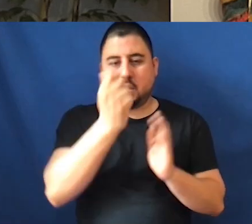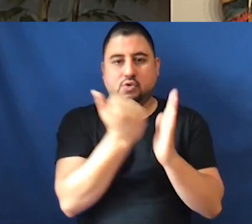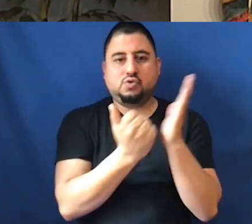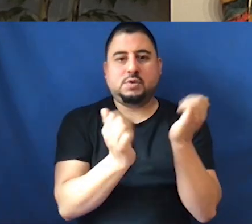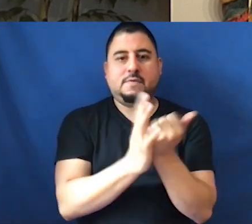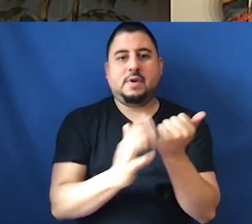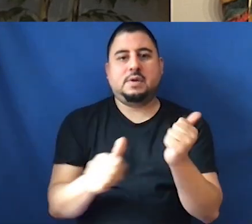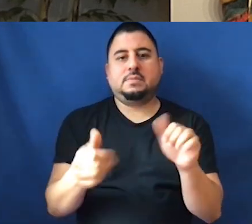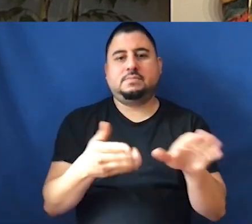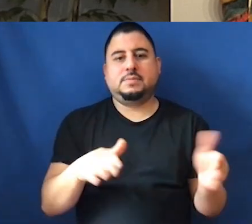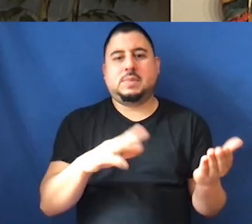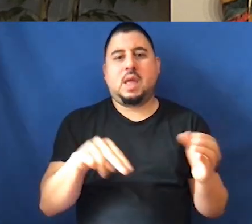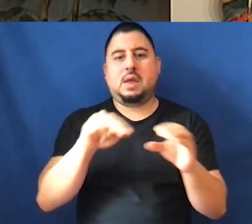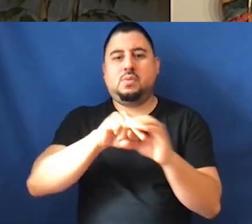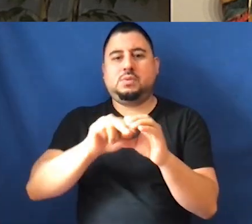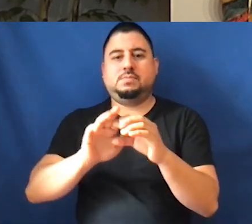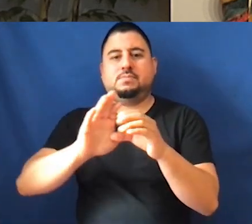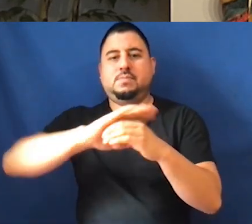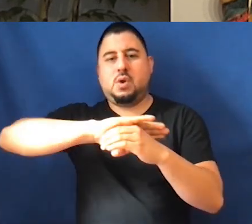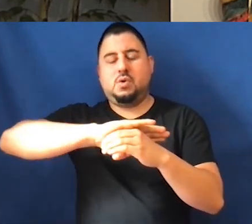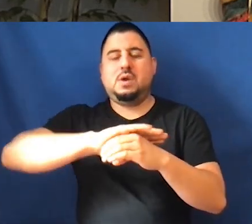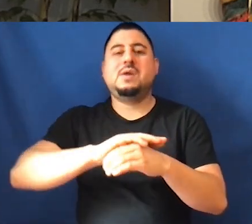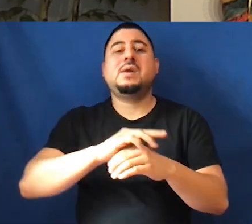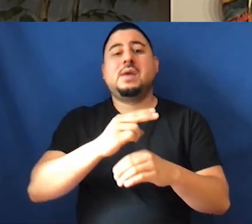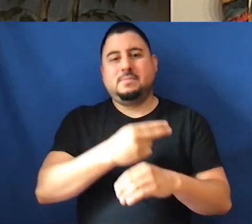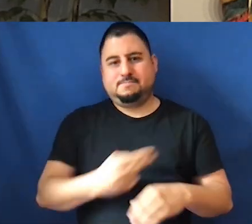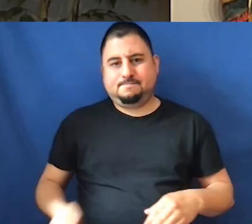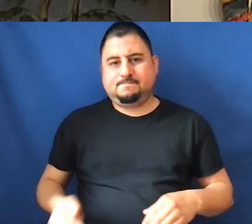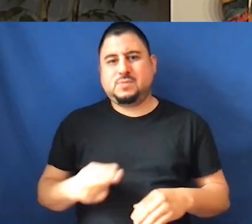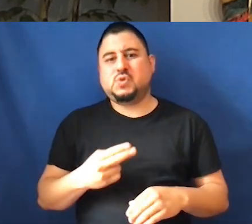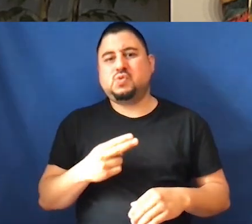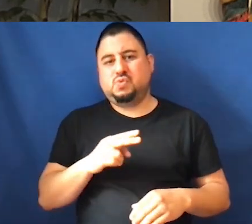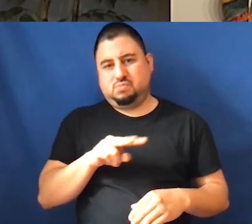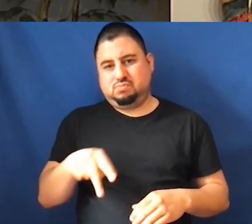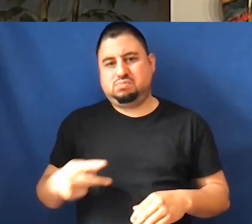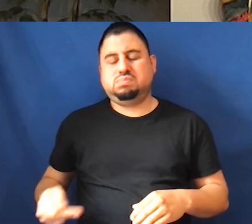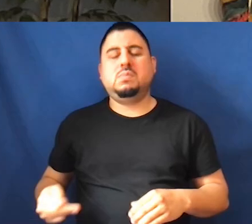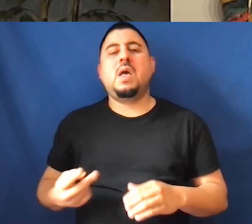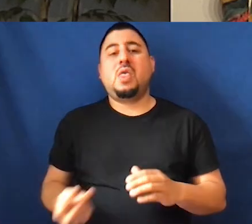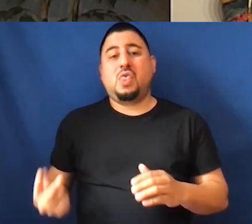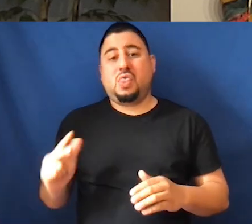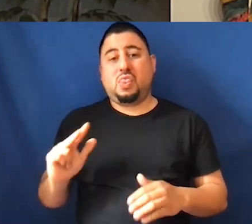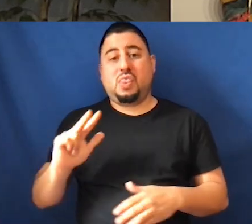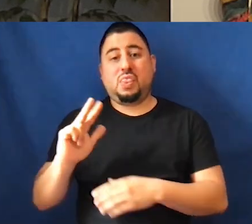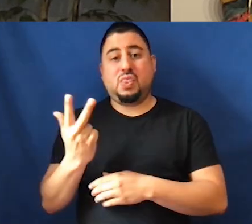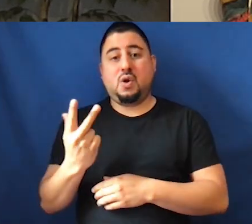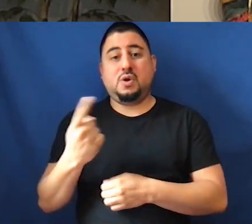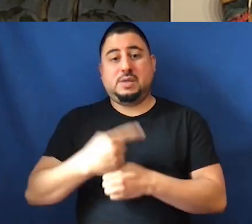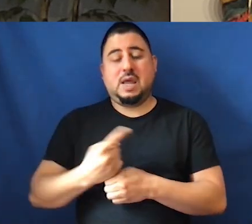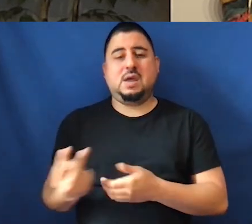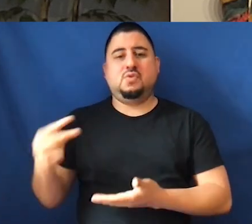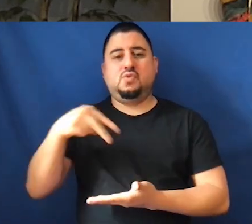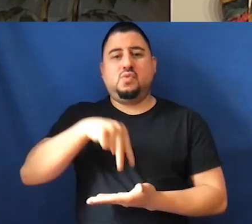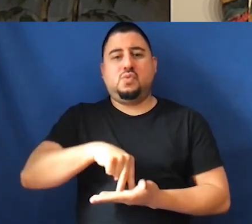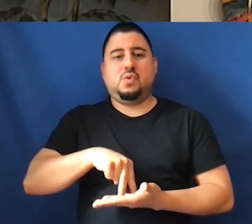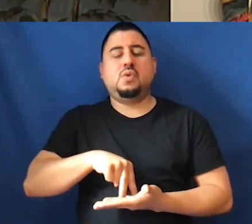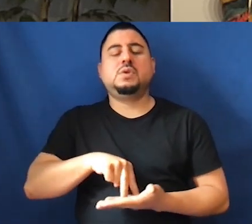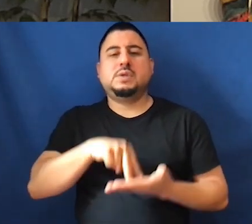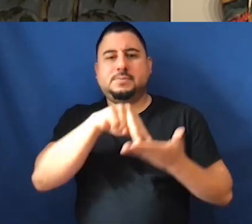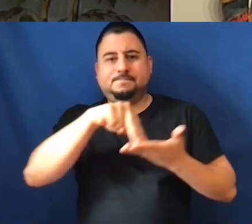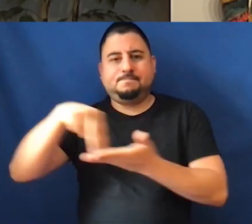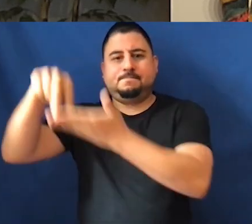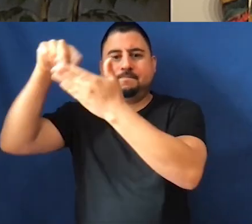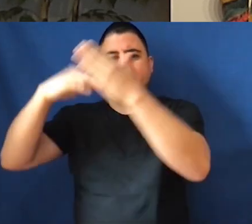crucified, died, and was buried. He descended into hell. On the third day he rose again from the dead. He ascended into